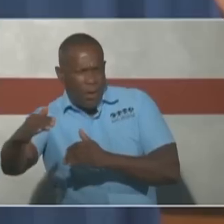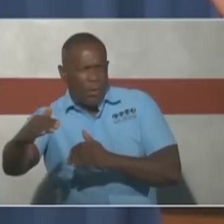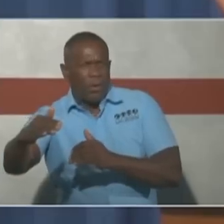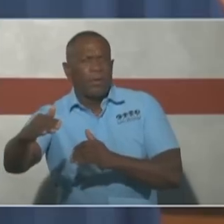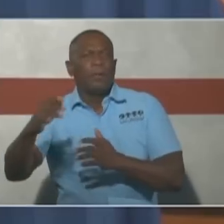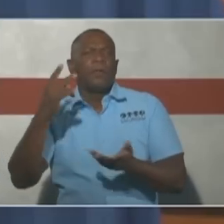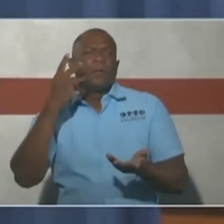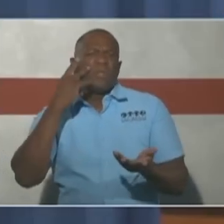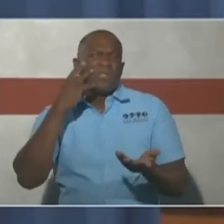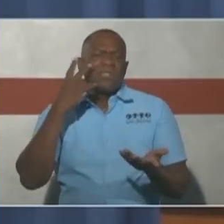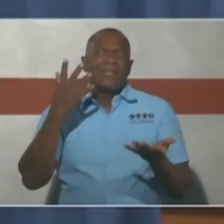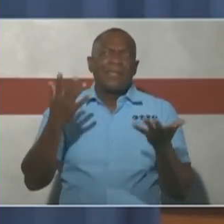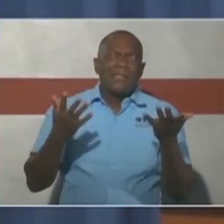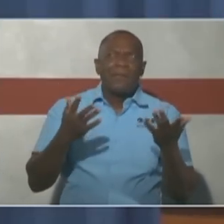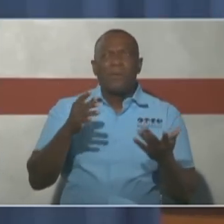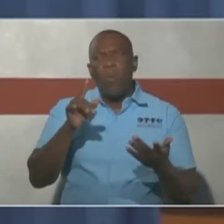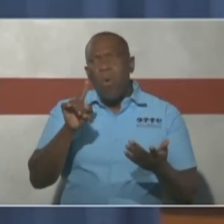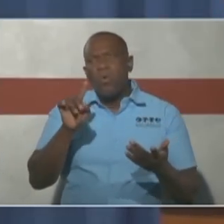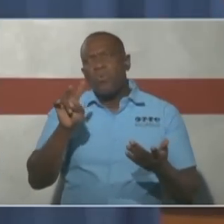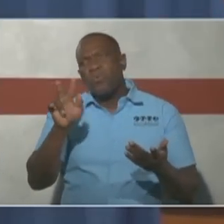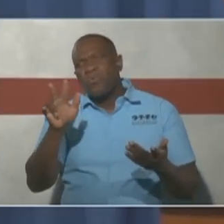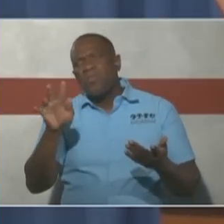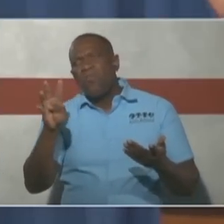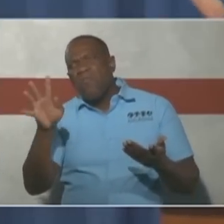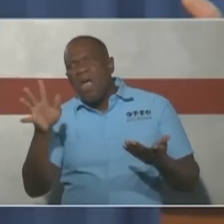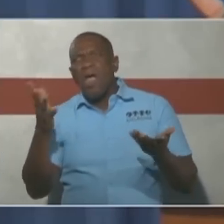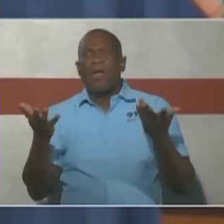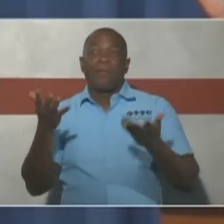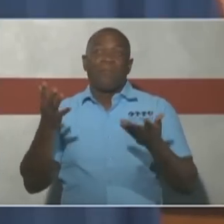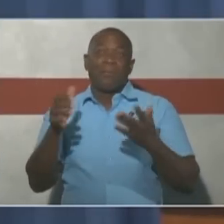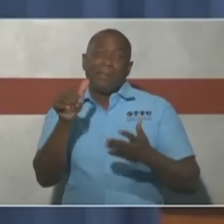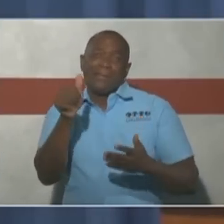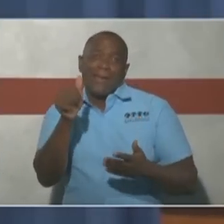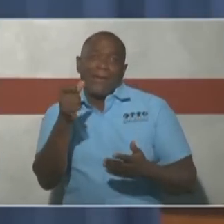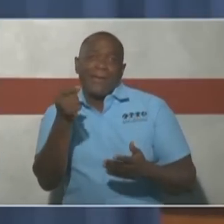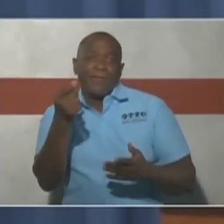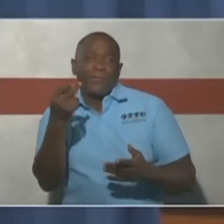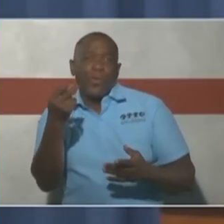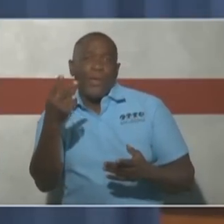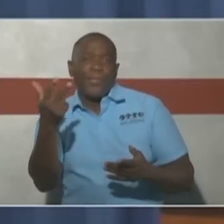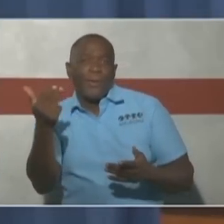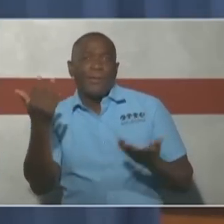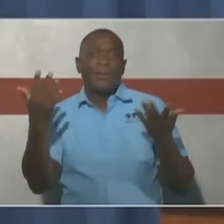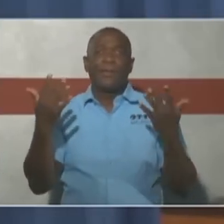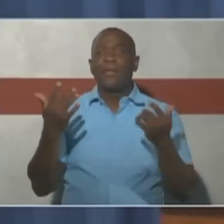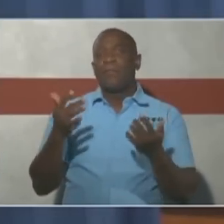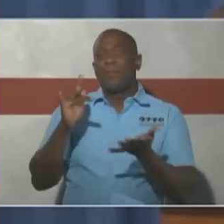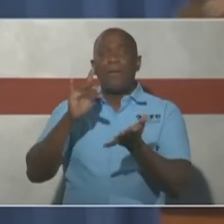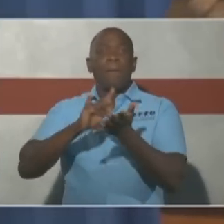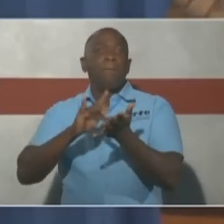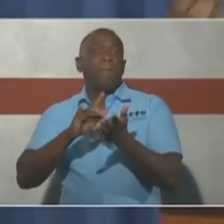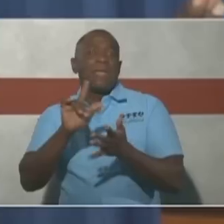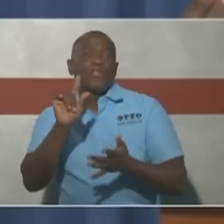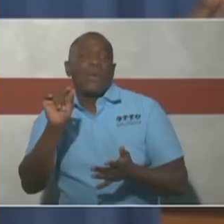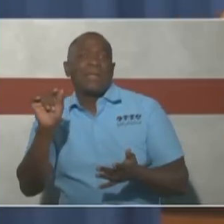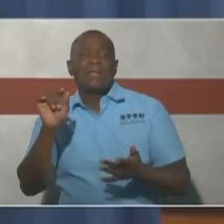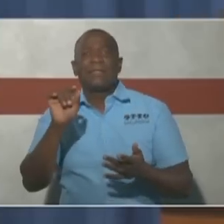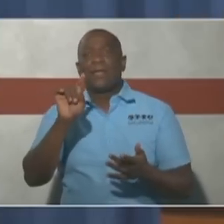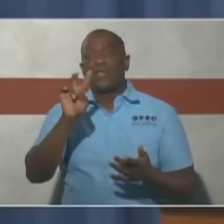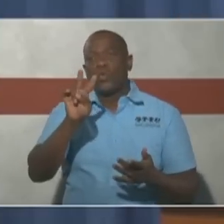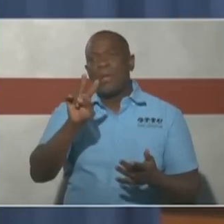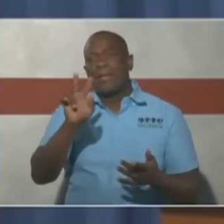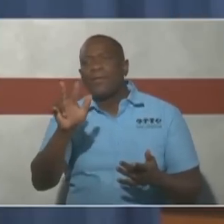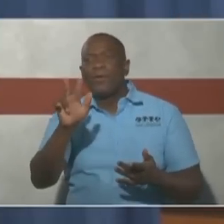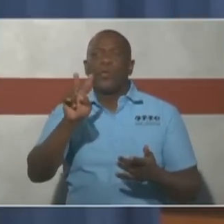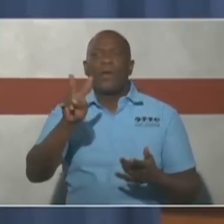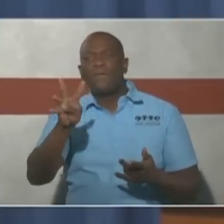of the rolling average of new cases over the week before and what that translates to in terms of numbers of new admissions. We're